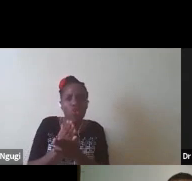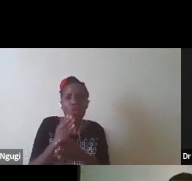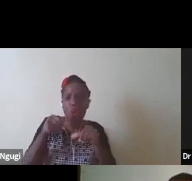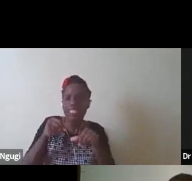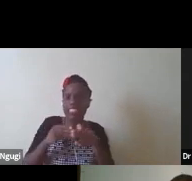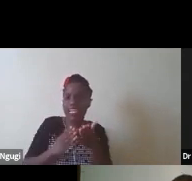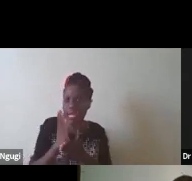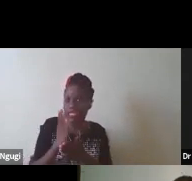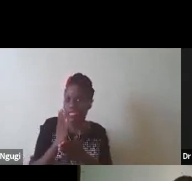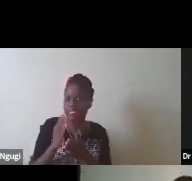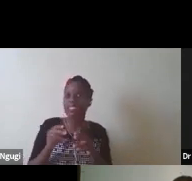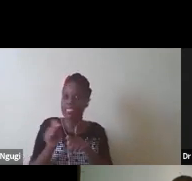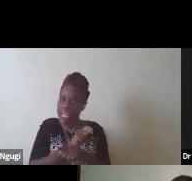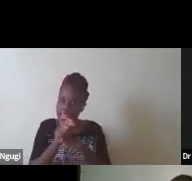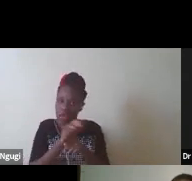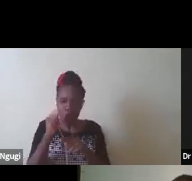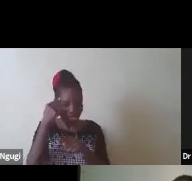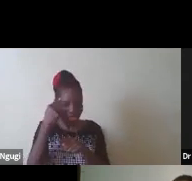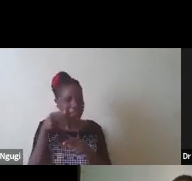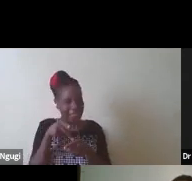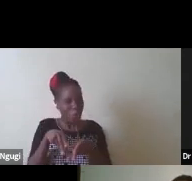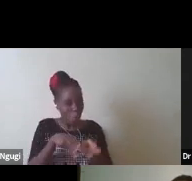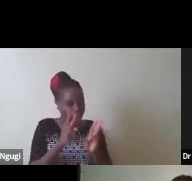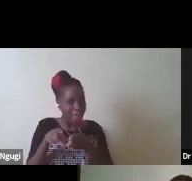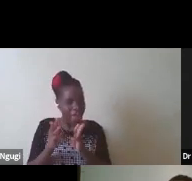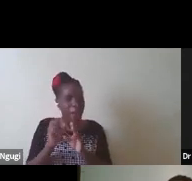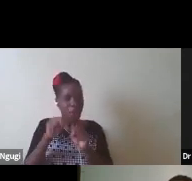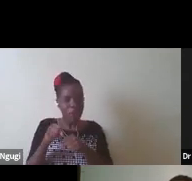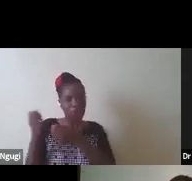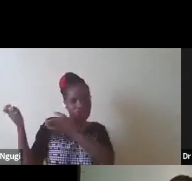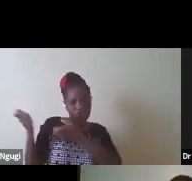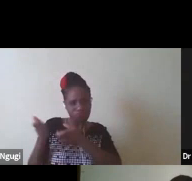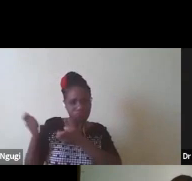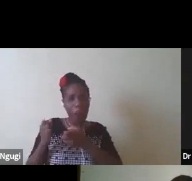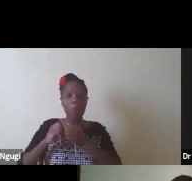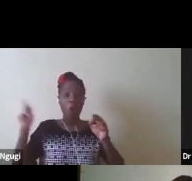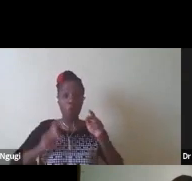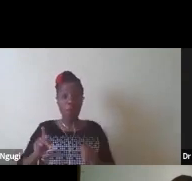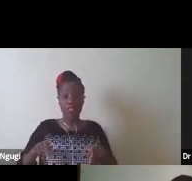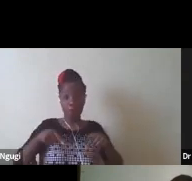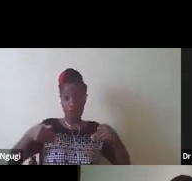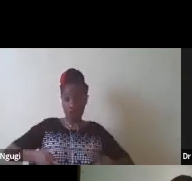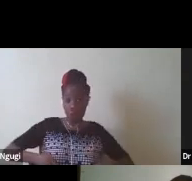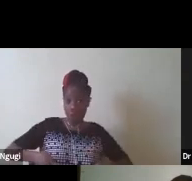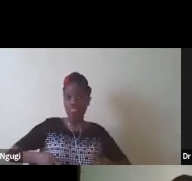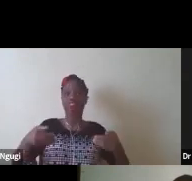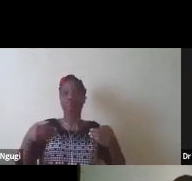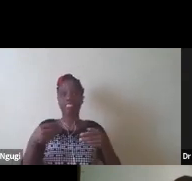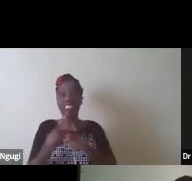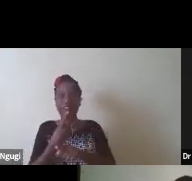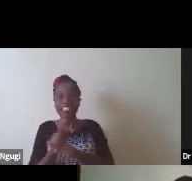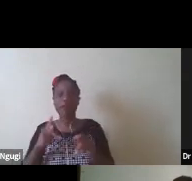a strategy to make it more attractive in terms of how even we are trying to get our young and the youth to take part in this